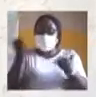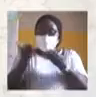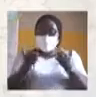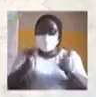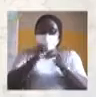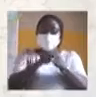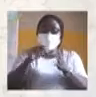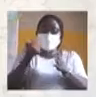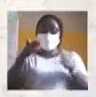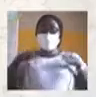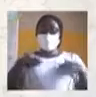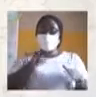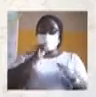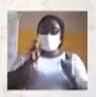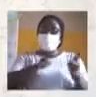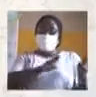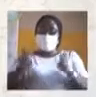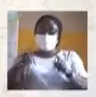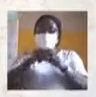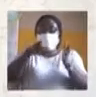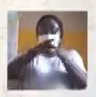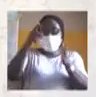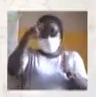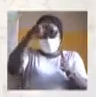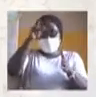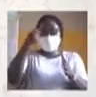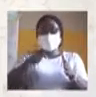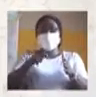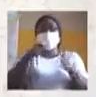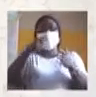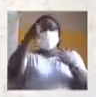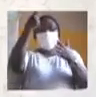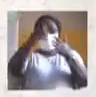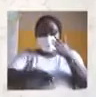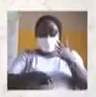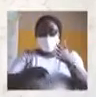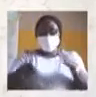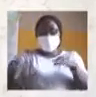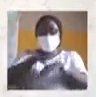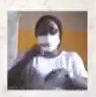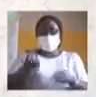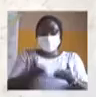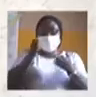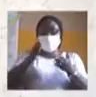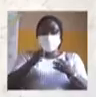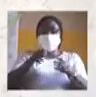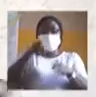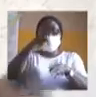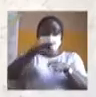at alternative prices over a given period of time. Period. When you give the examiner such